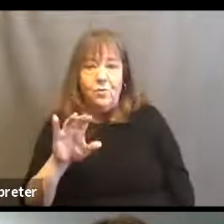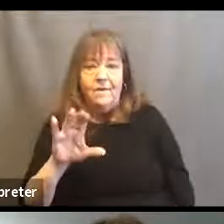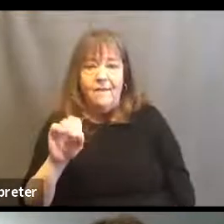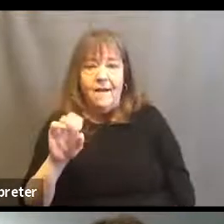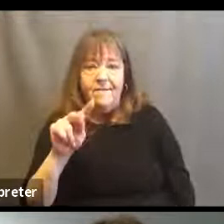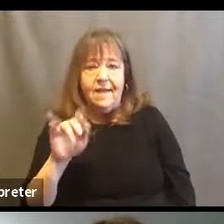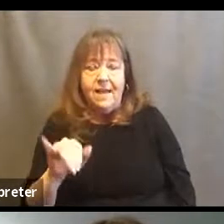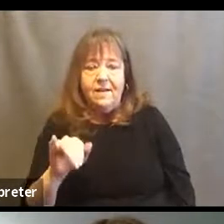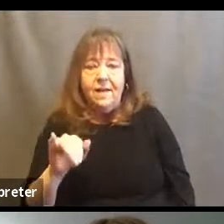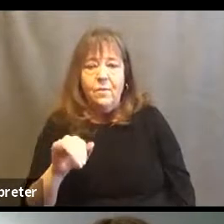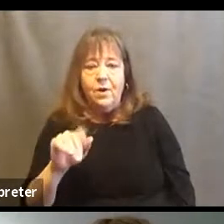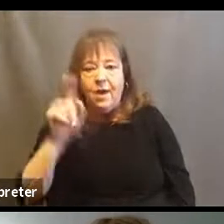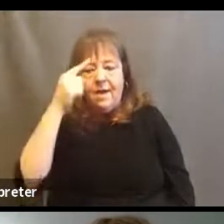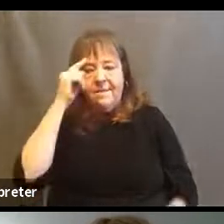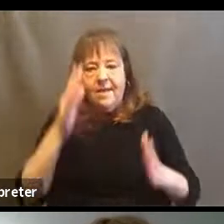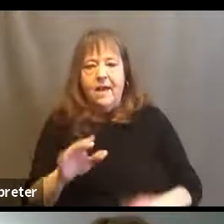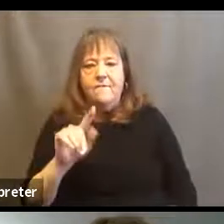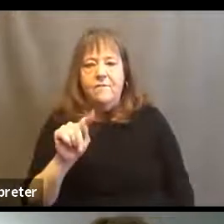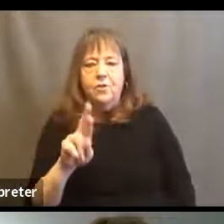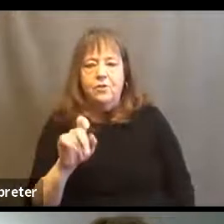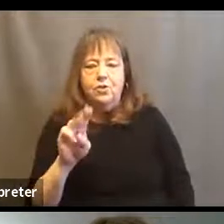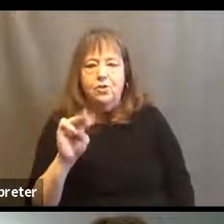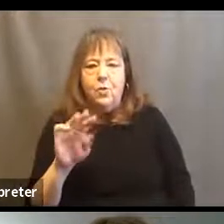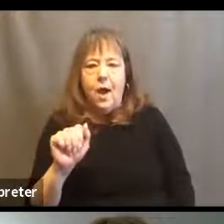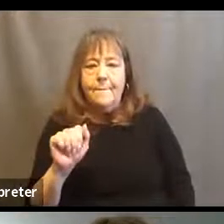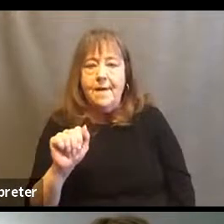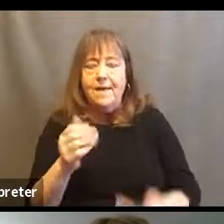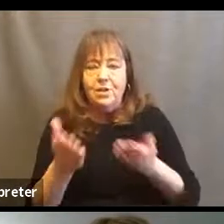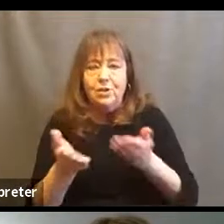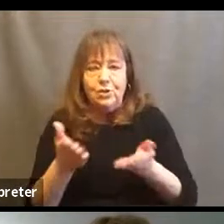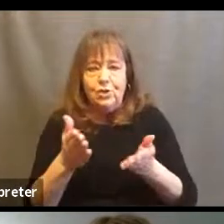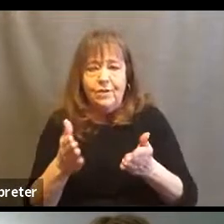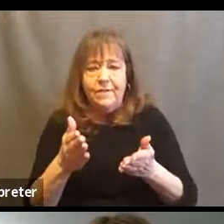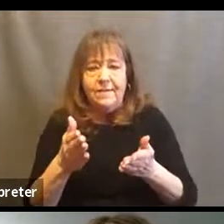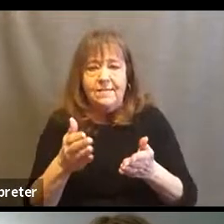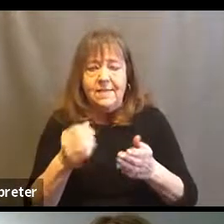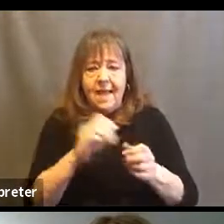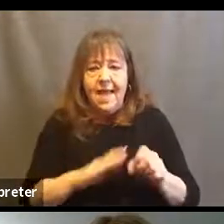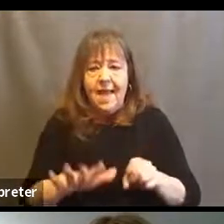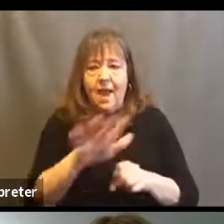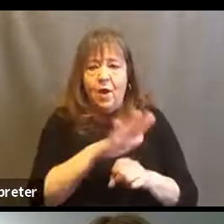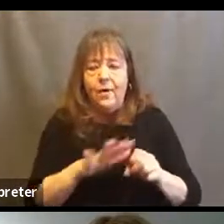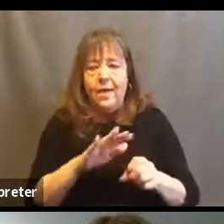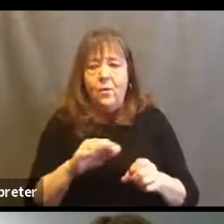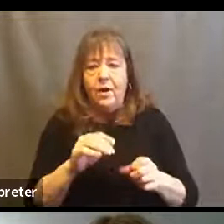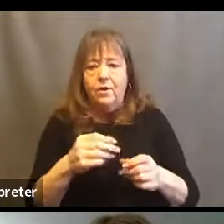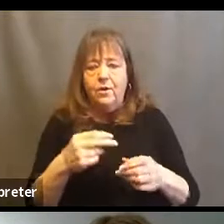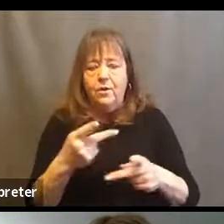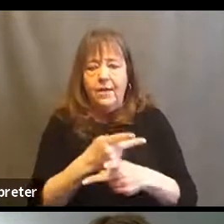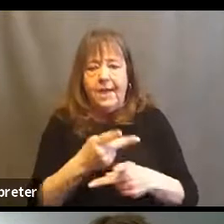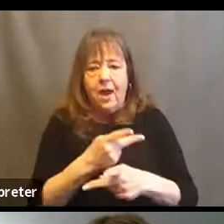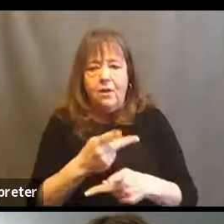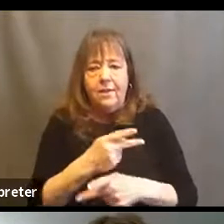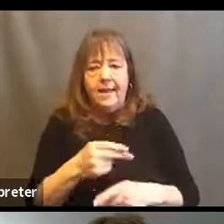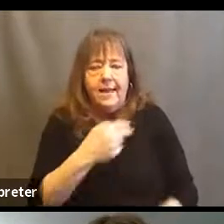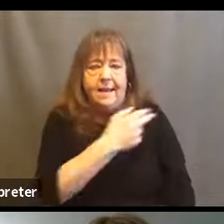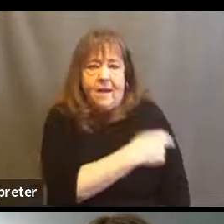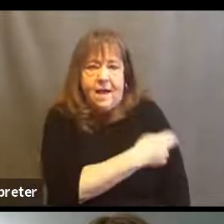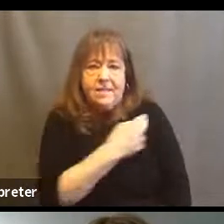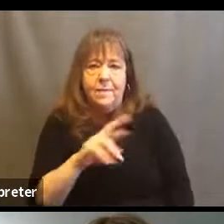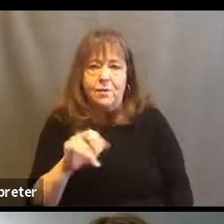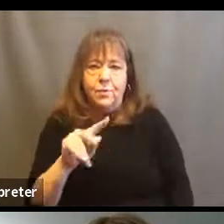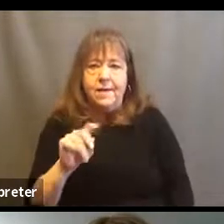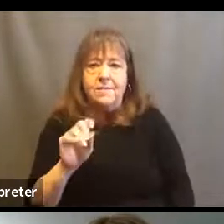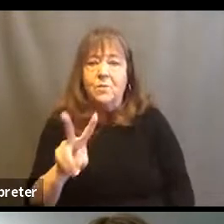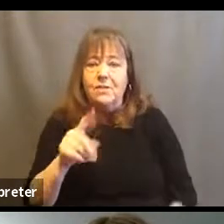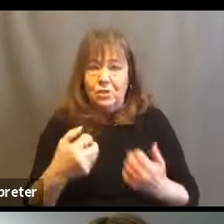governor's, a trauma service area where the governor's calculation of hospitalization rate is in effect. So they describe 2